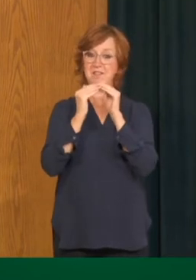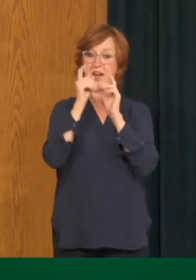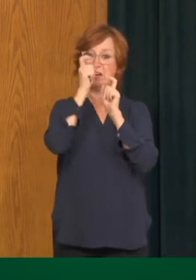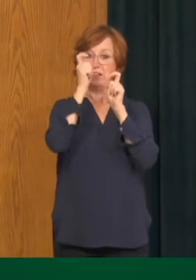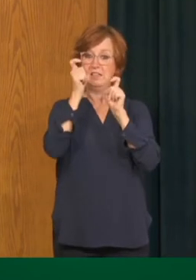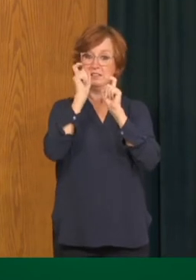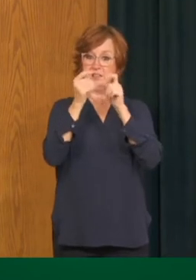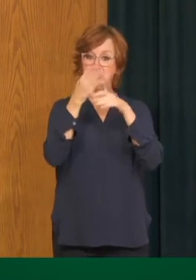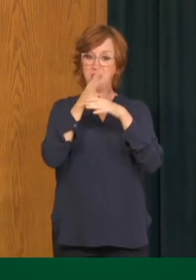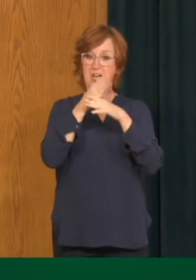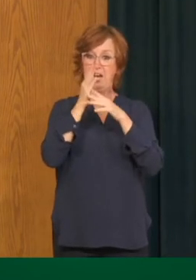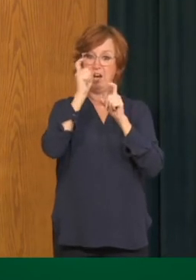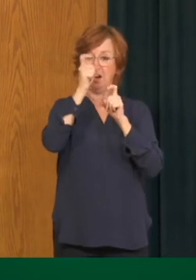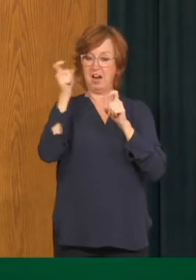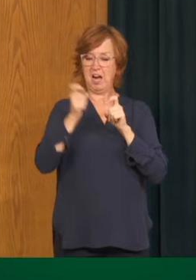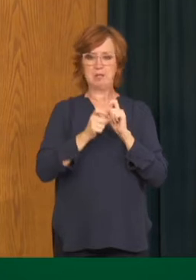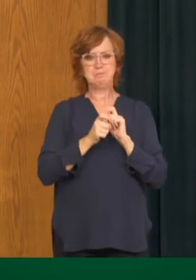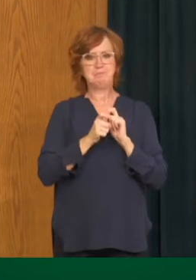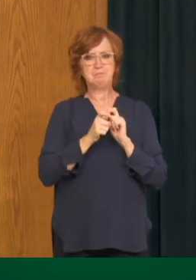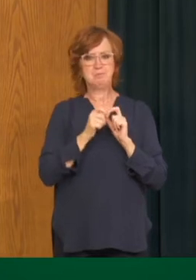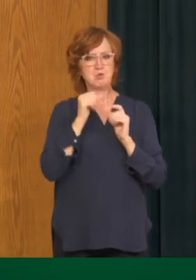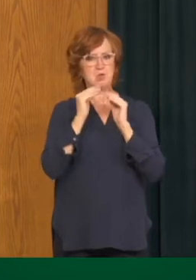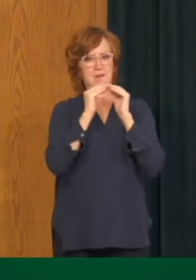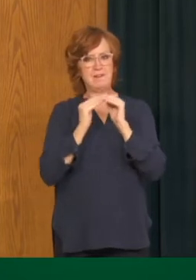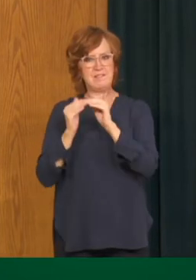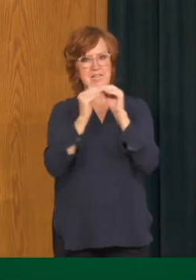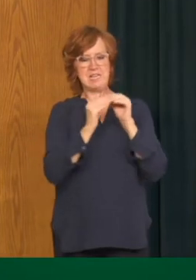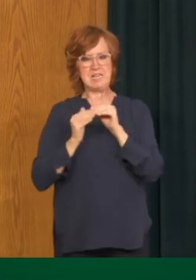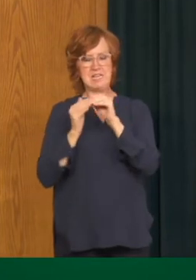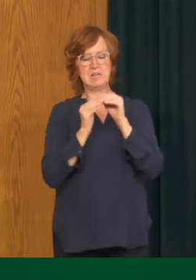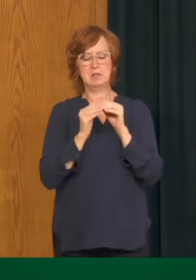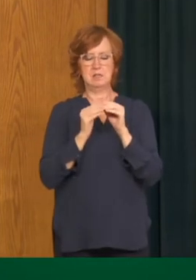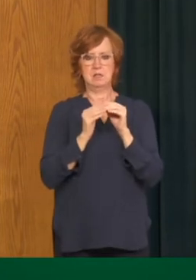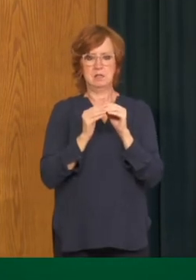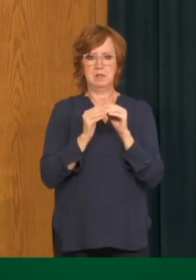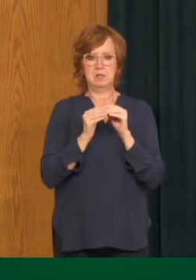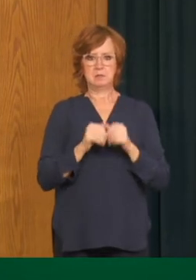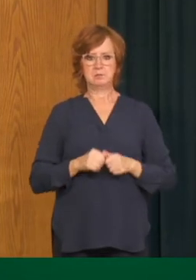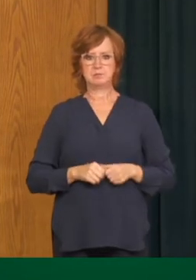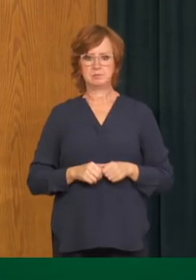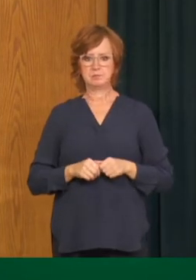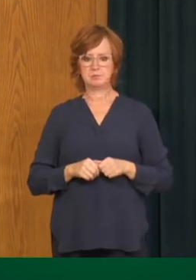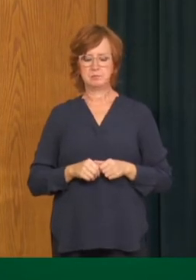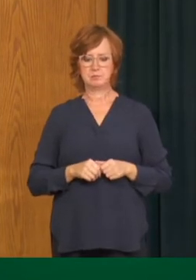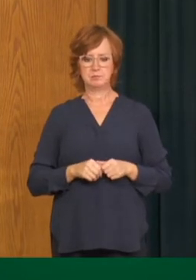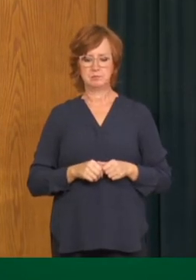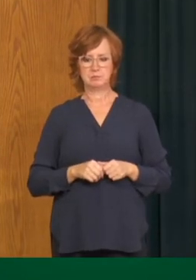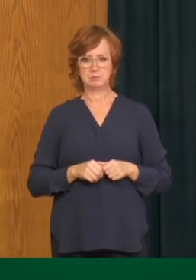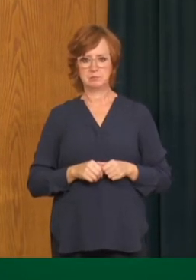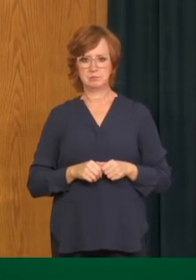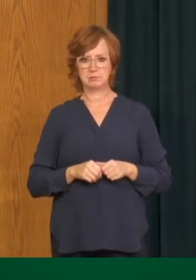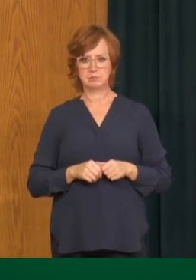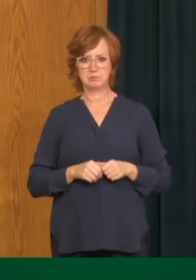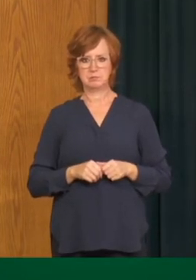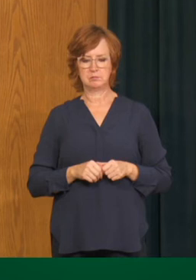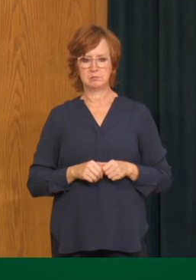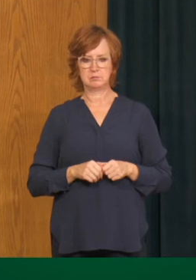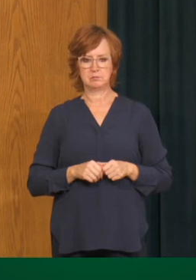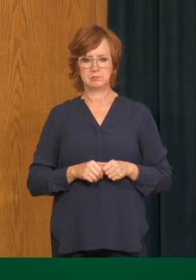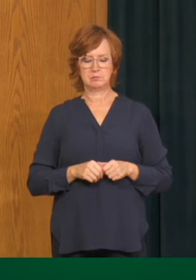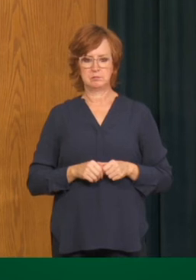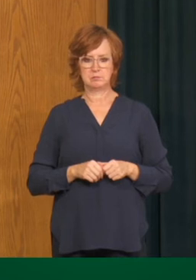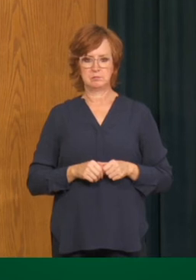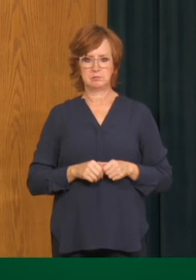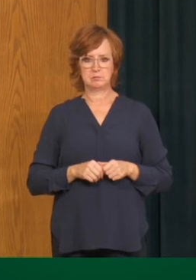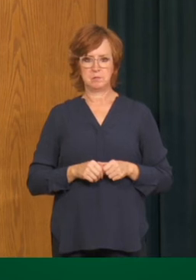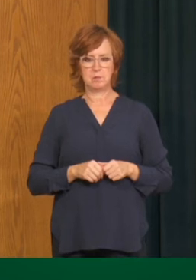that has a legitimate need for resources, and they may have utilized their portion of savings that they have. We don't want